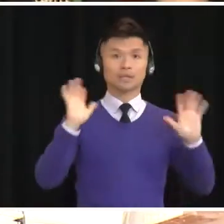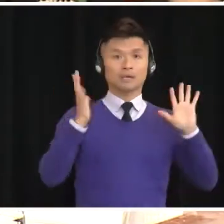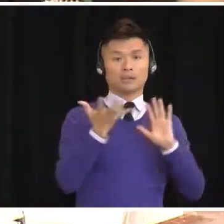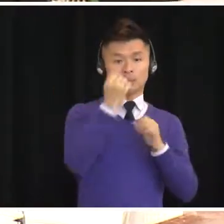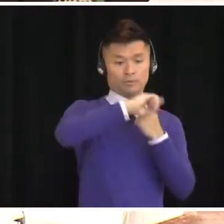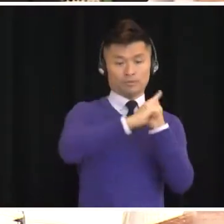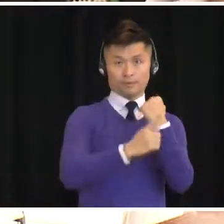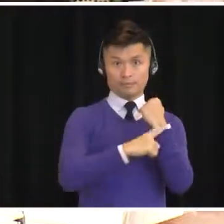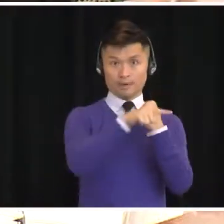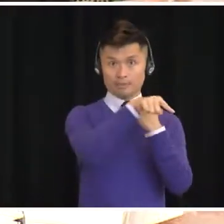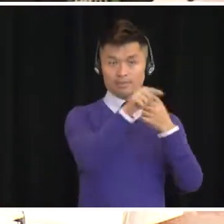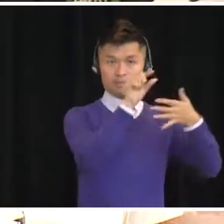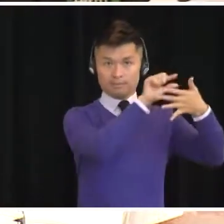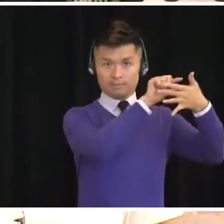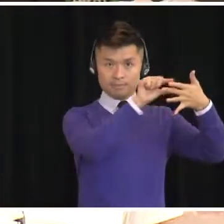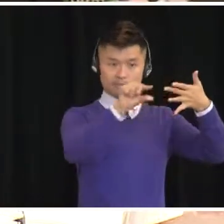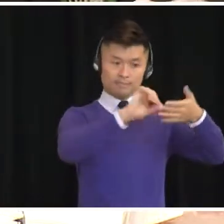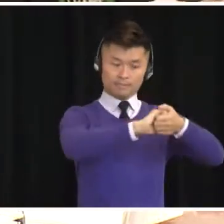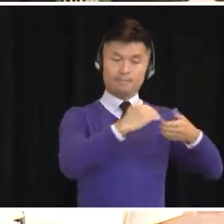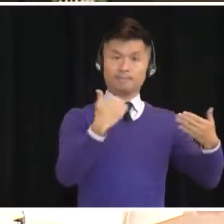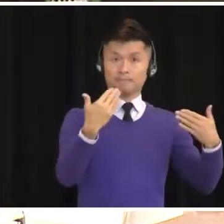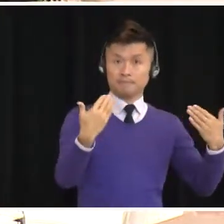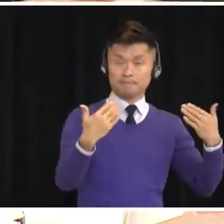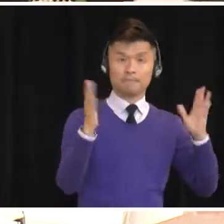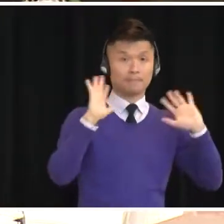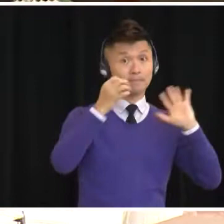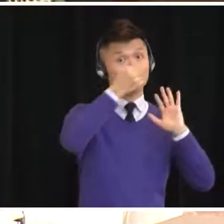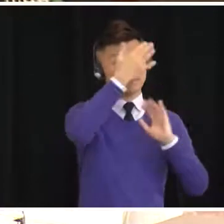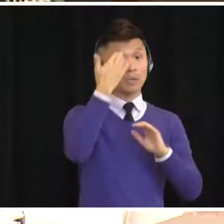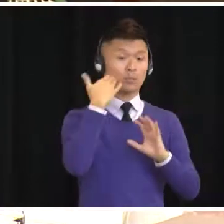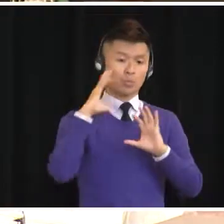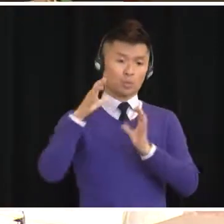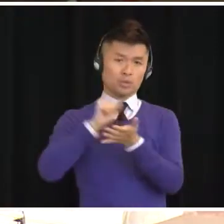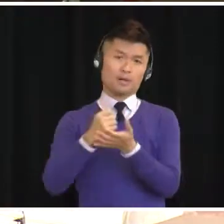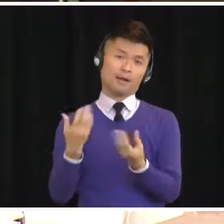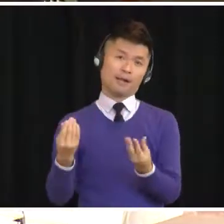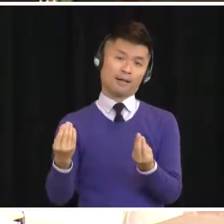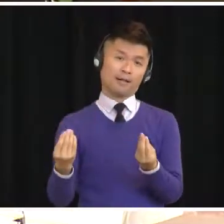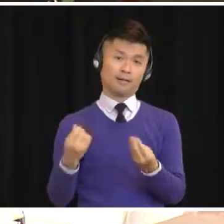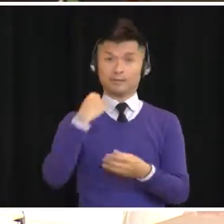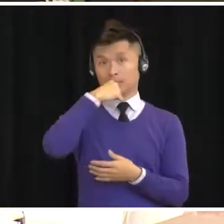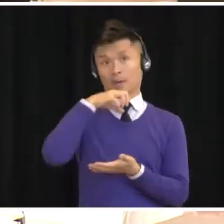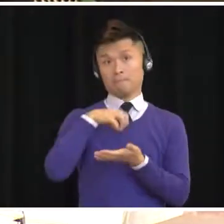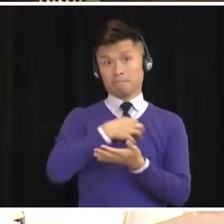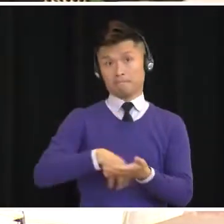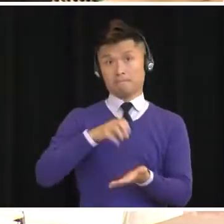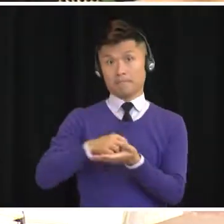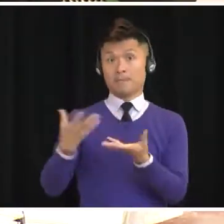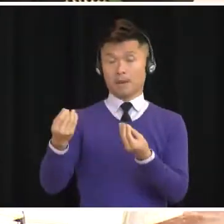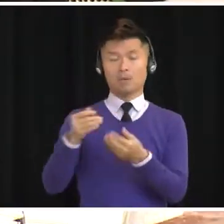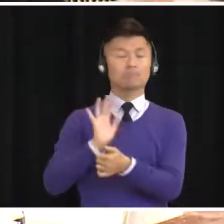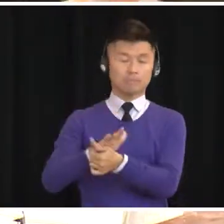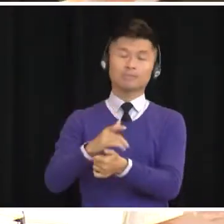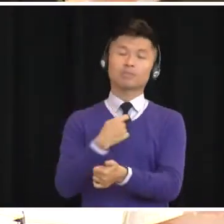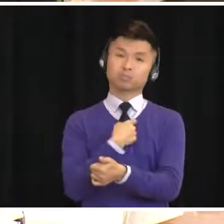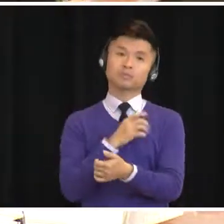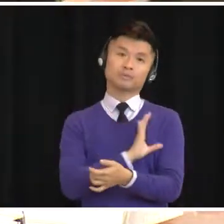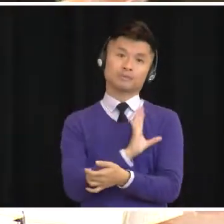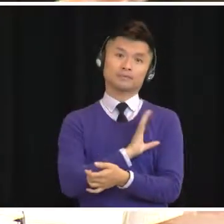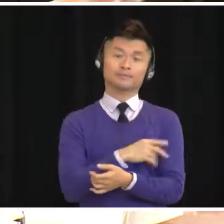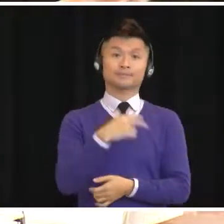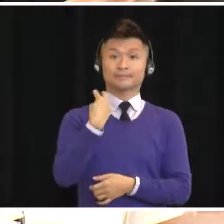can enjoy. According to our Children and Youth Welfare Act, stateless children should be